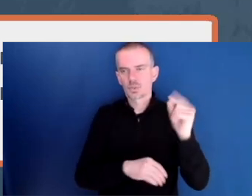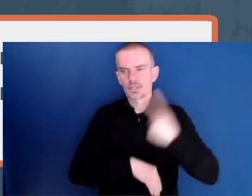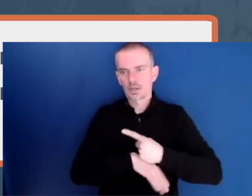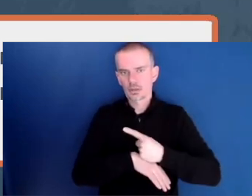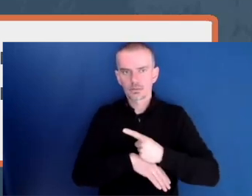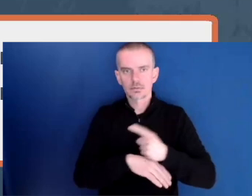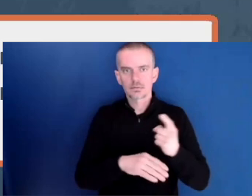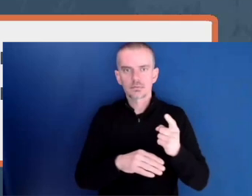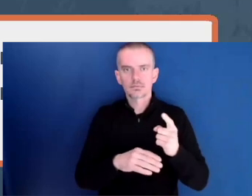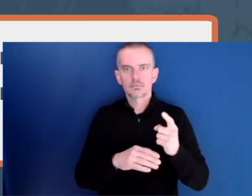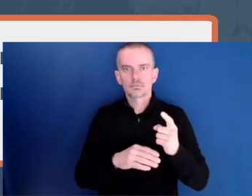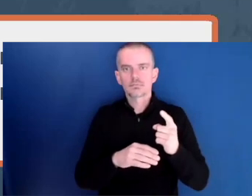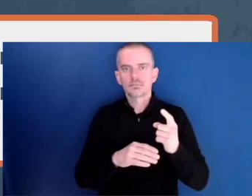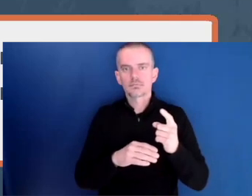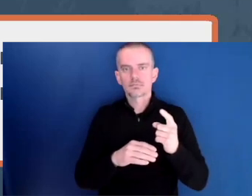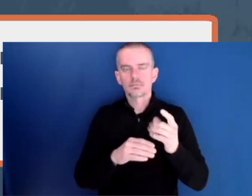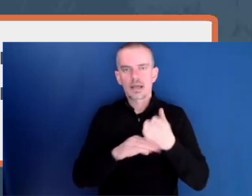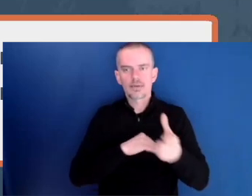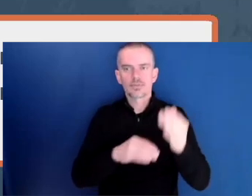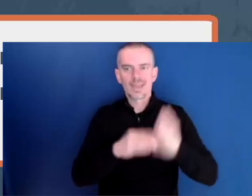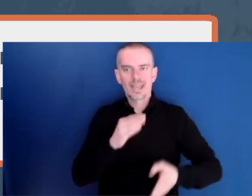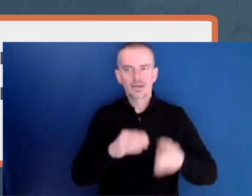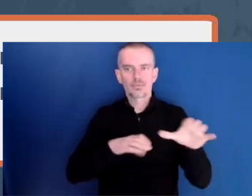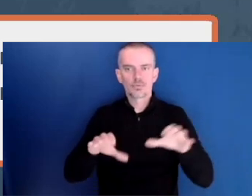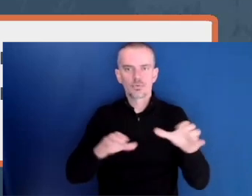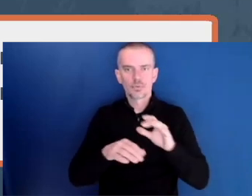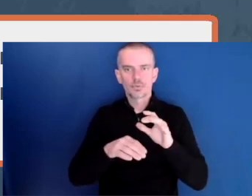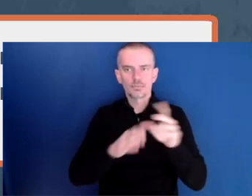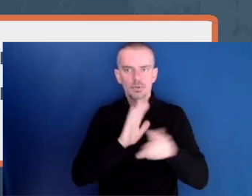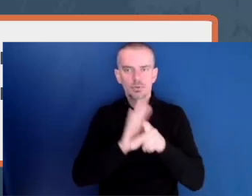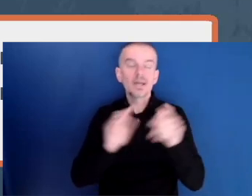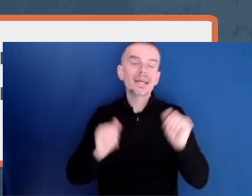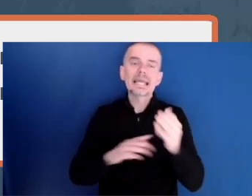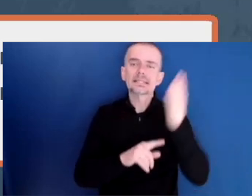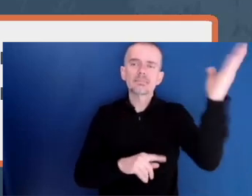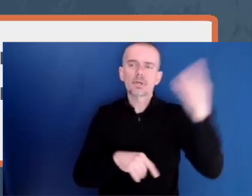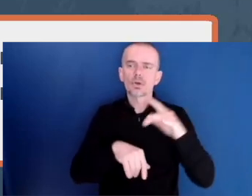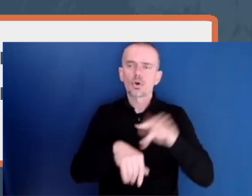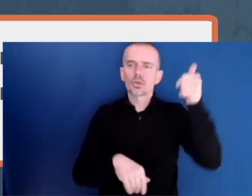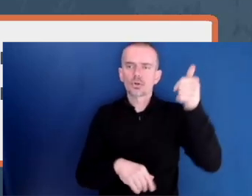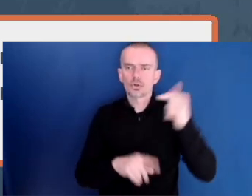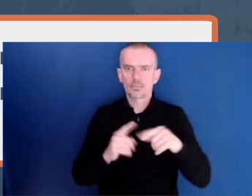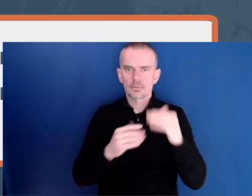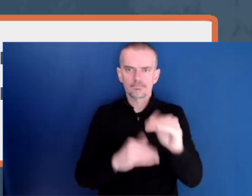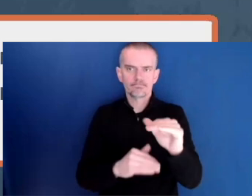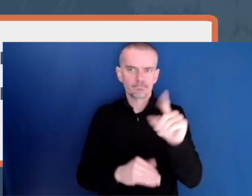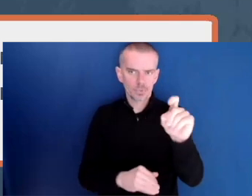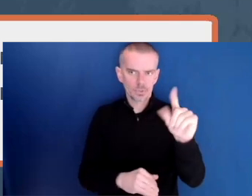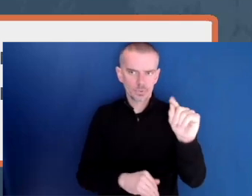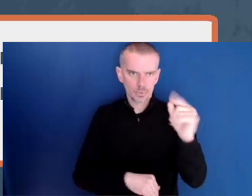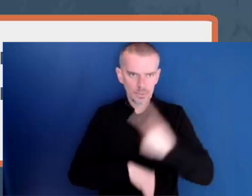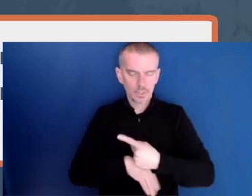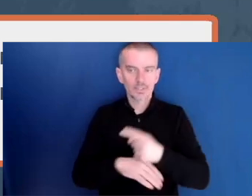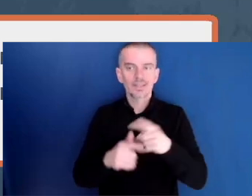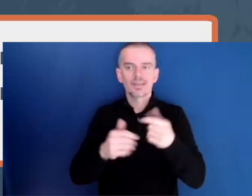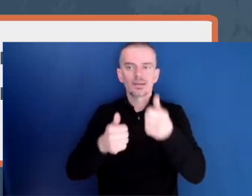of the performance period. It can be submitted earlier, but that's the limit there. And then subrecipients. So if you've